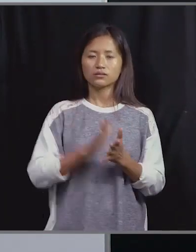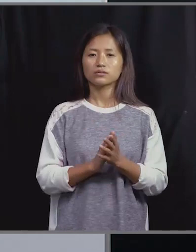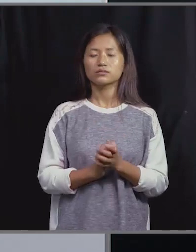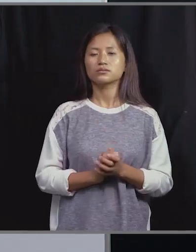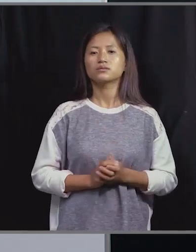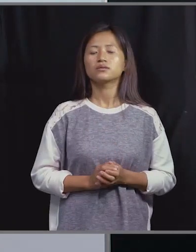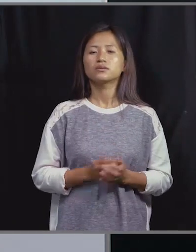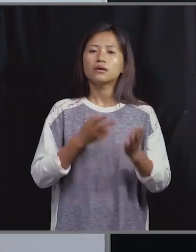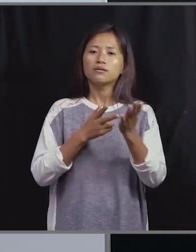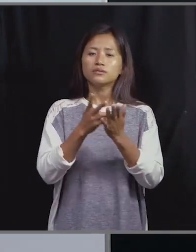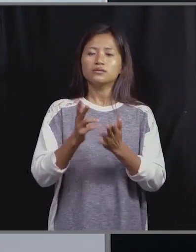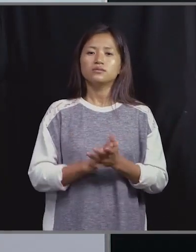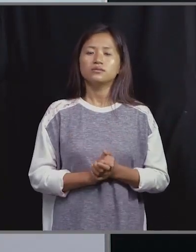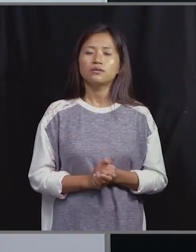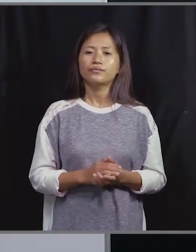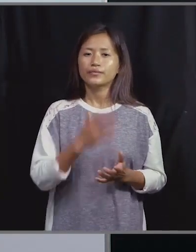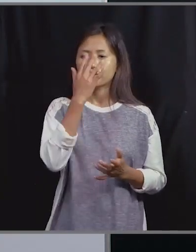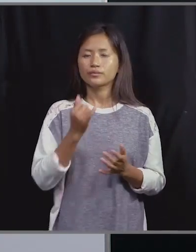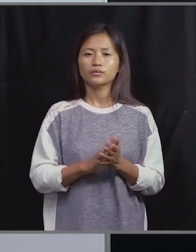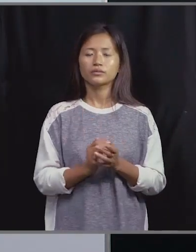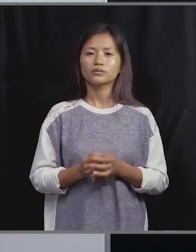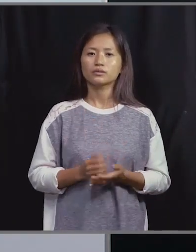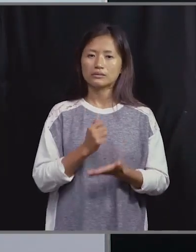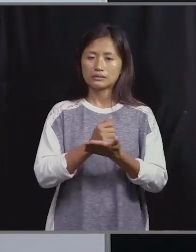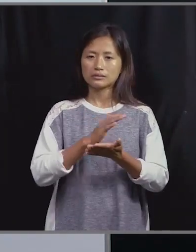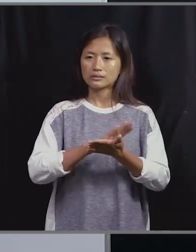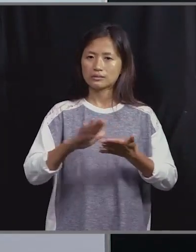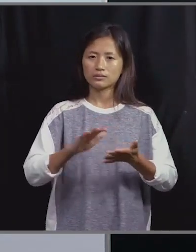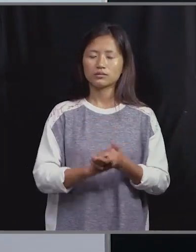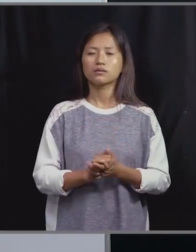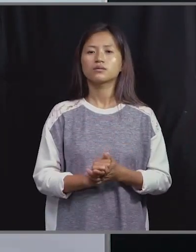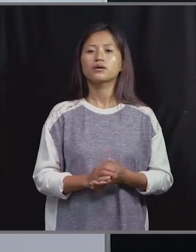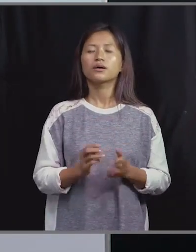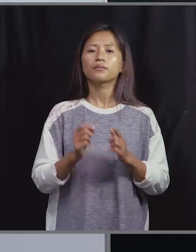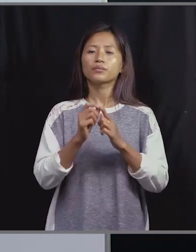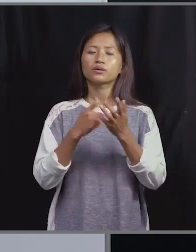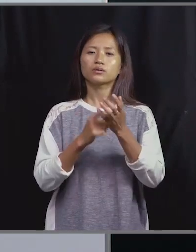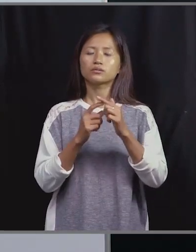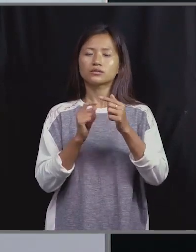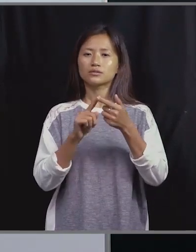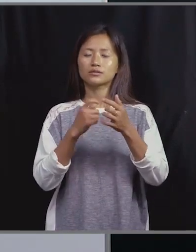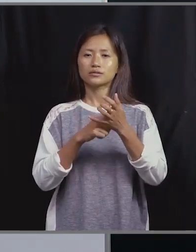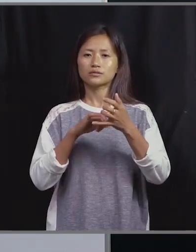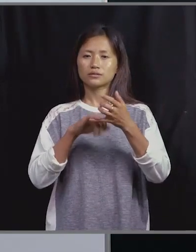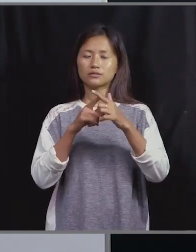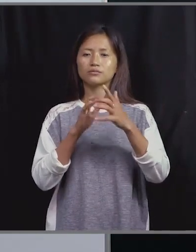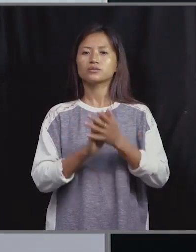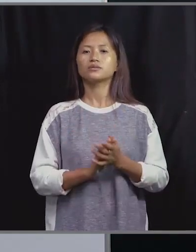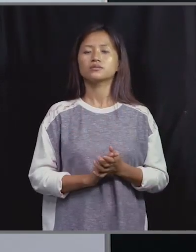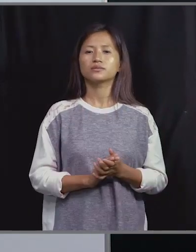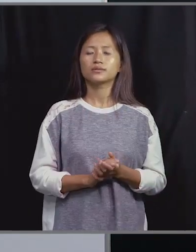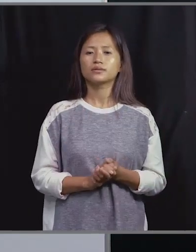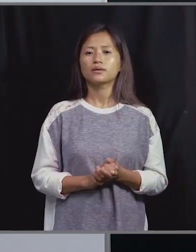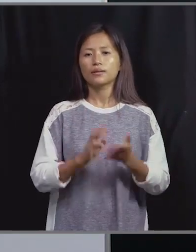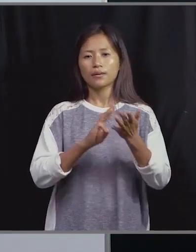the villagers, and that's why they declare social and economic boycott or protest against the Marwaris. They refused